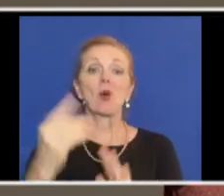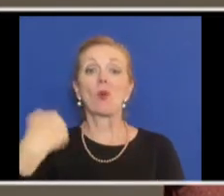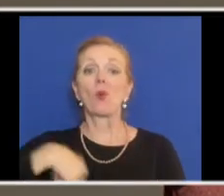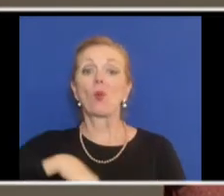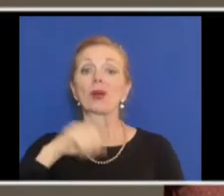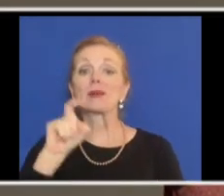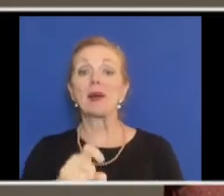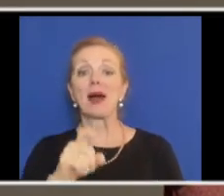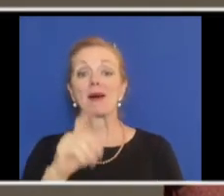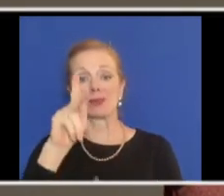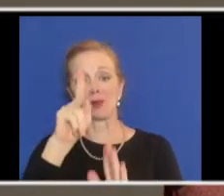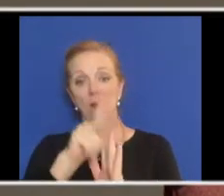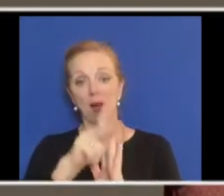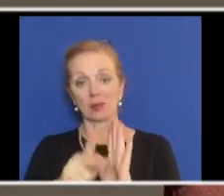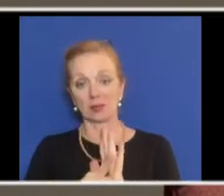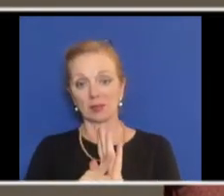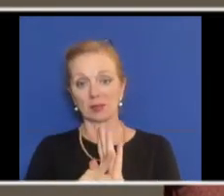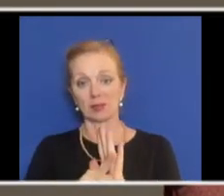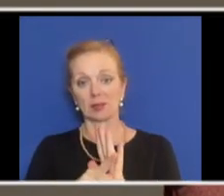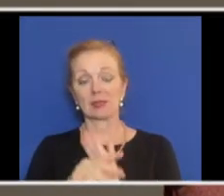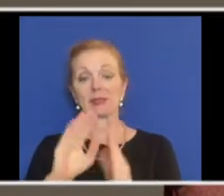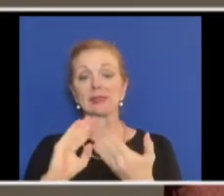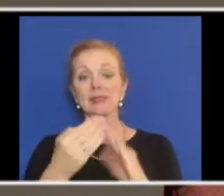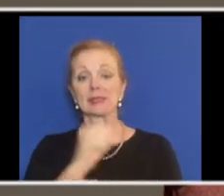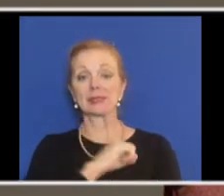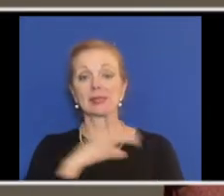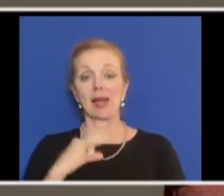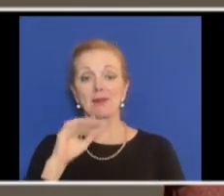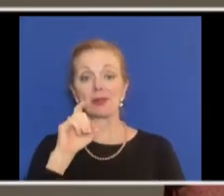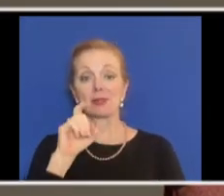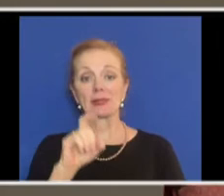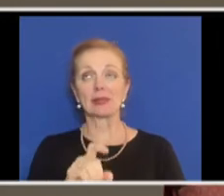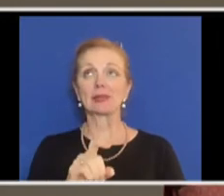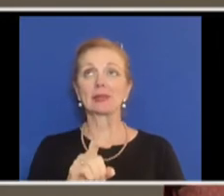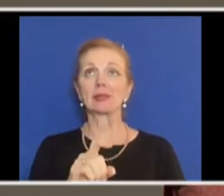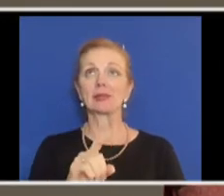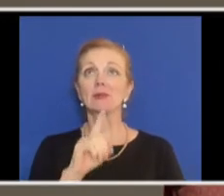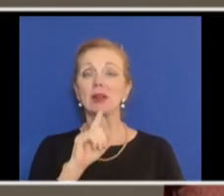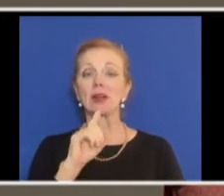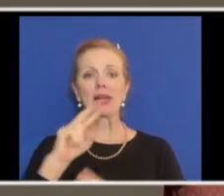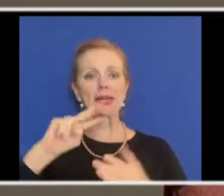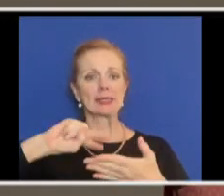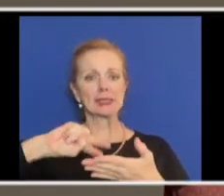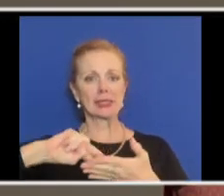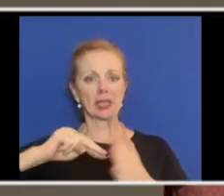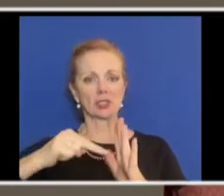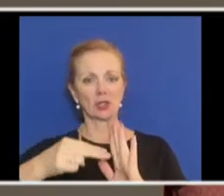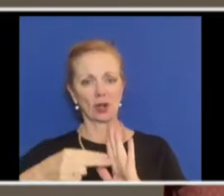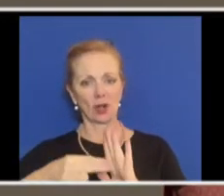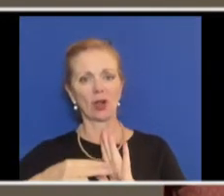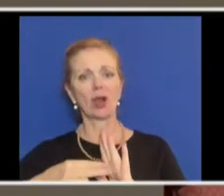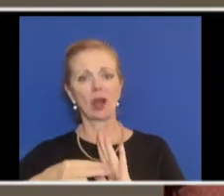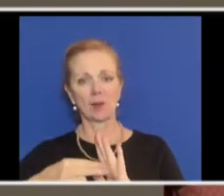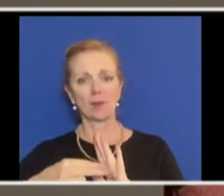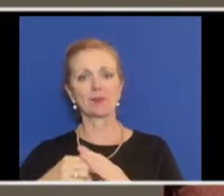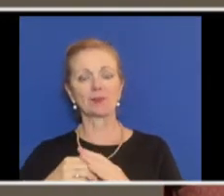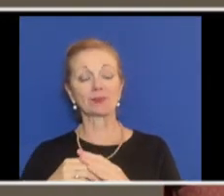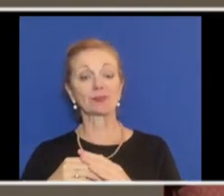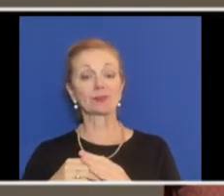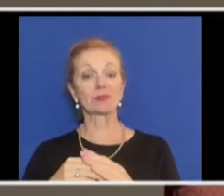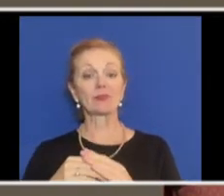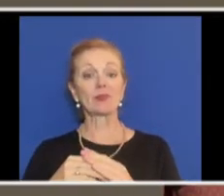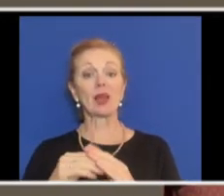to have a policy City staff we need to be uh very intentional um the public